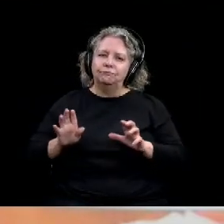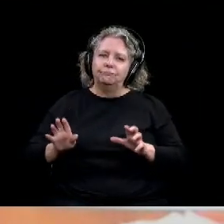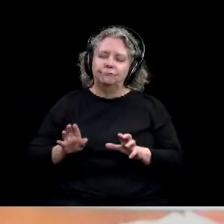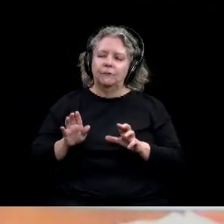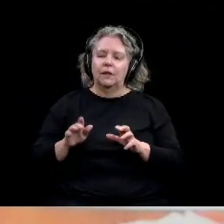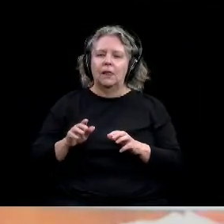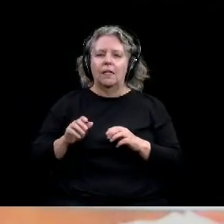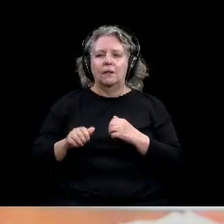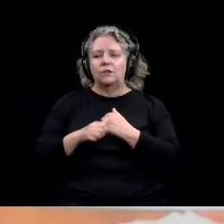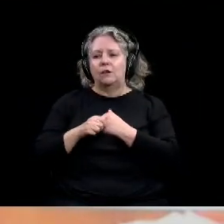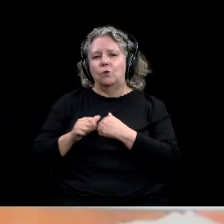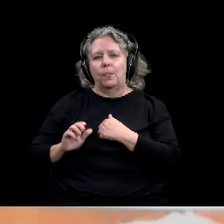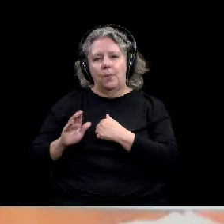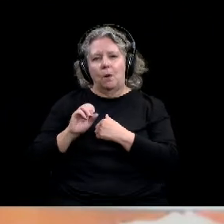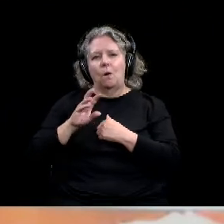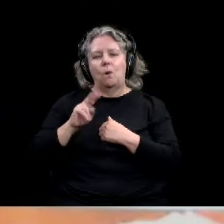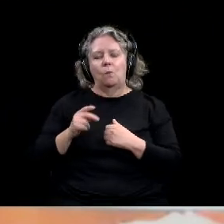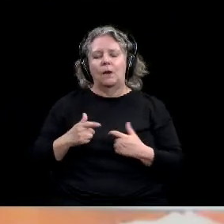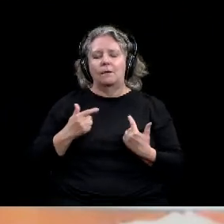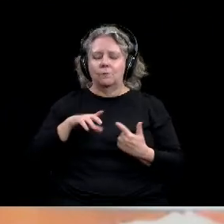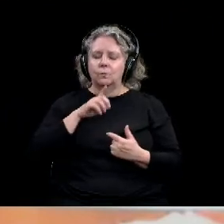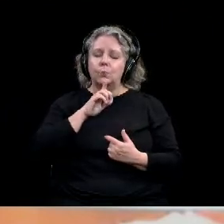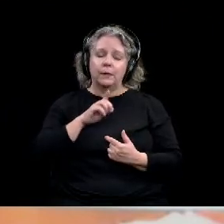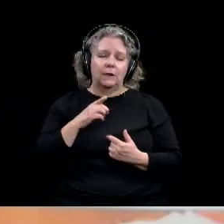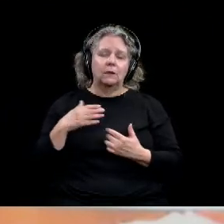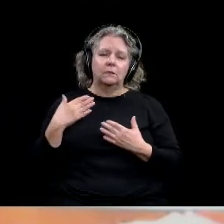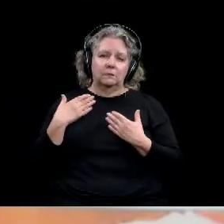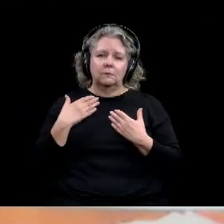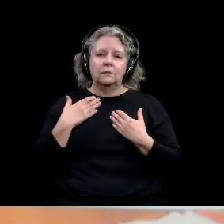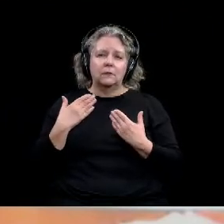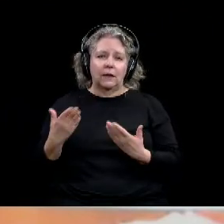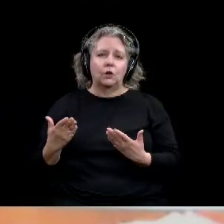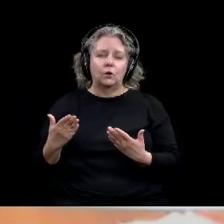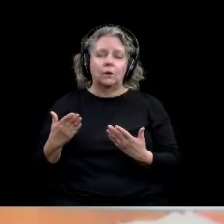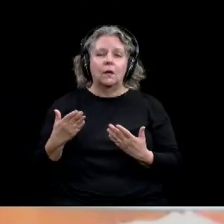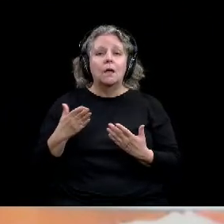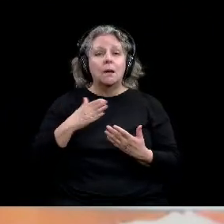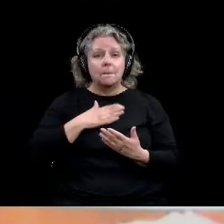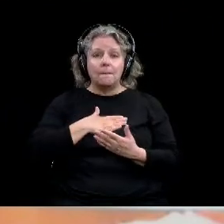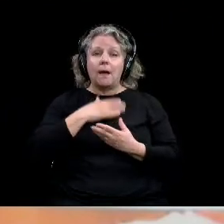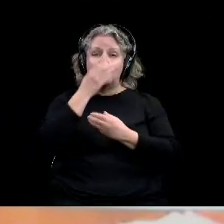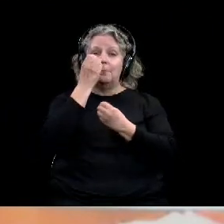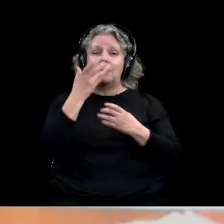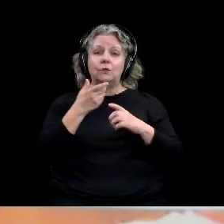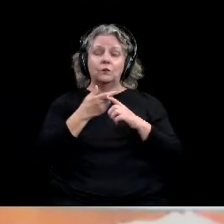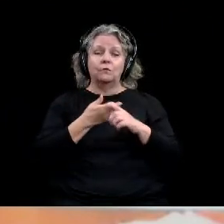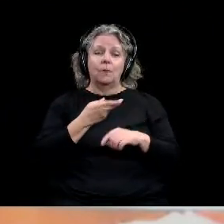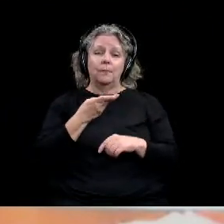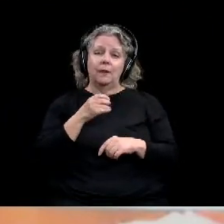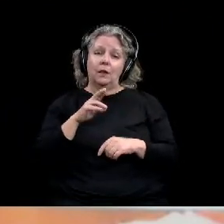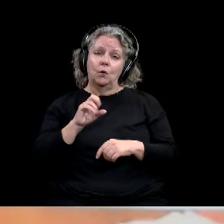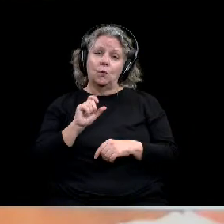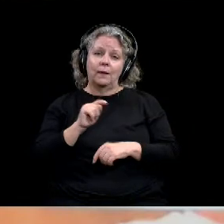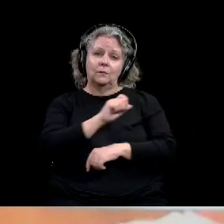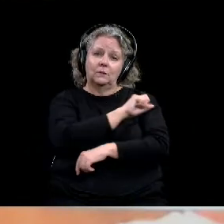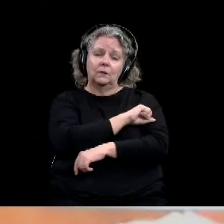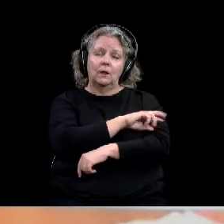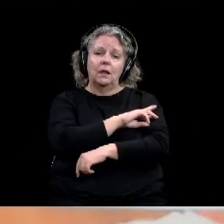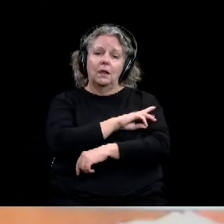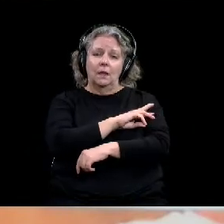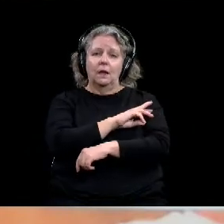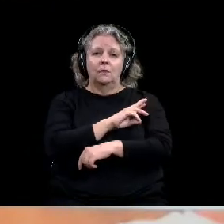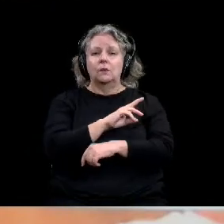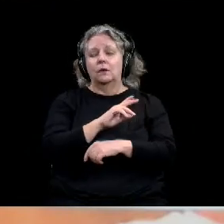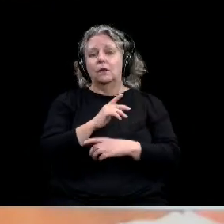from Hillcrest is actually a little more promising, just like Dr. Griggs was also mentioning. The numbers have started trending down, and we